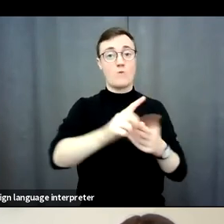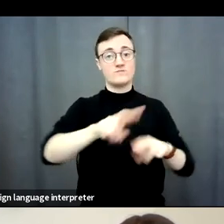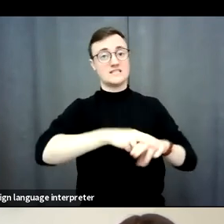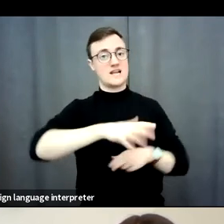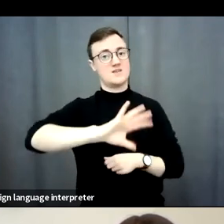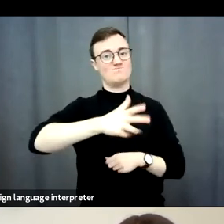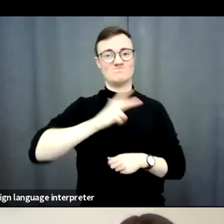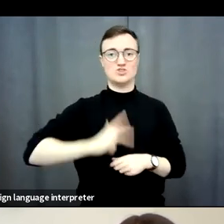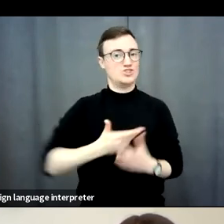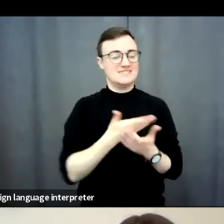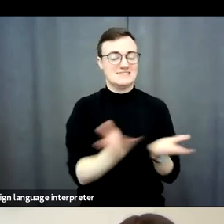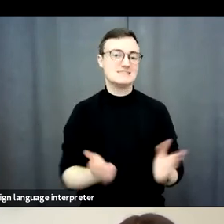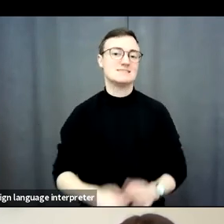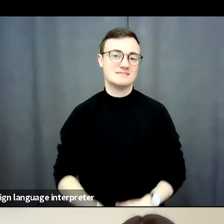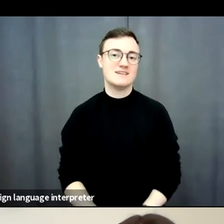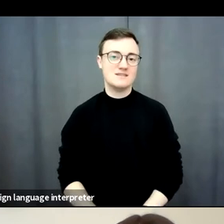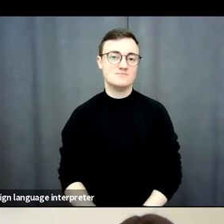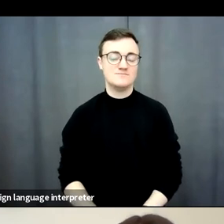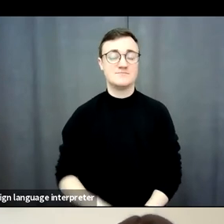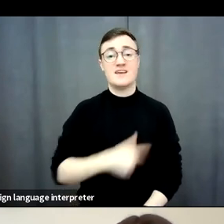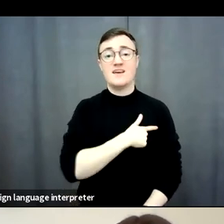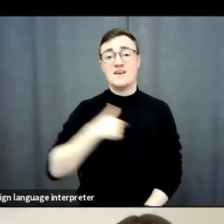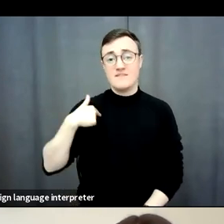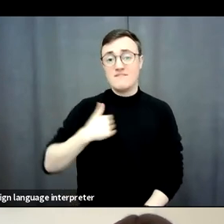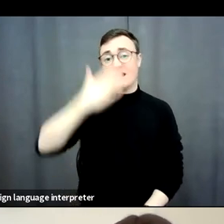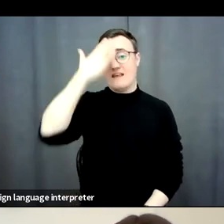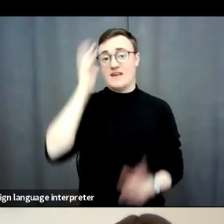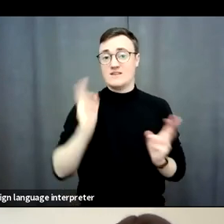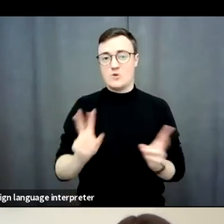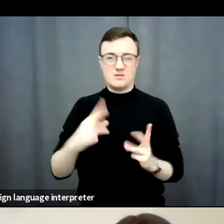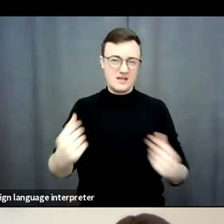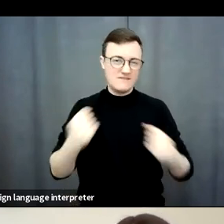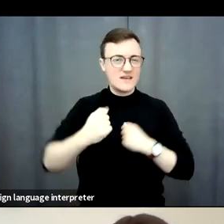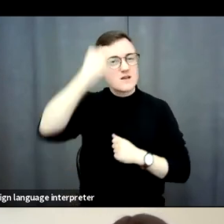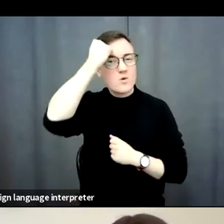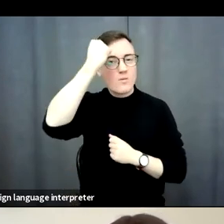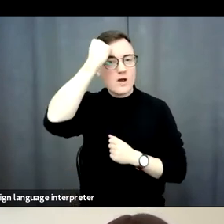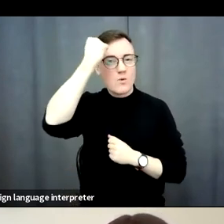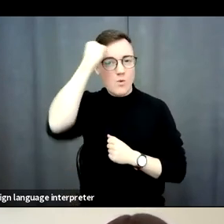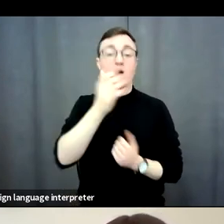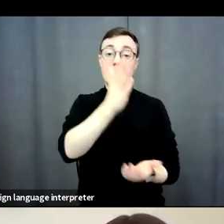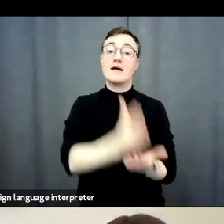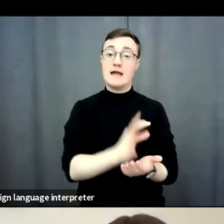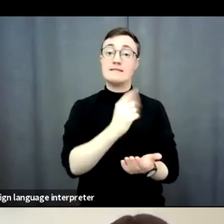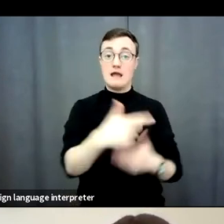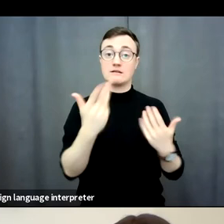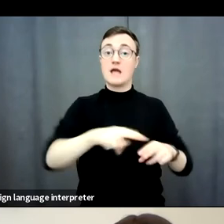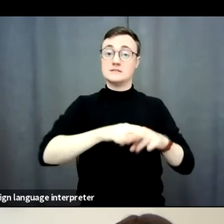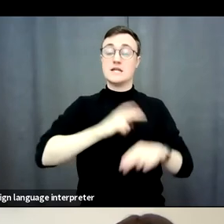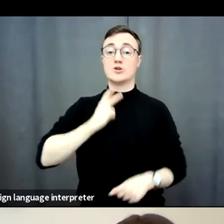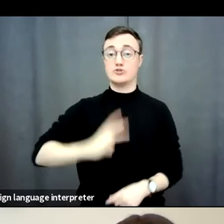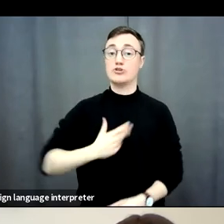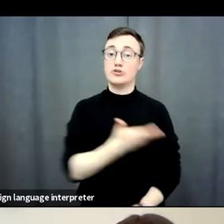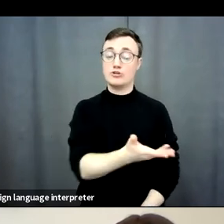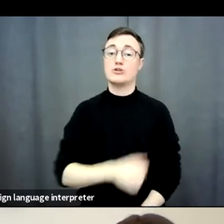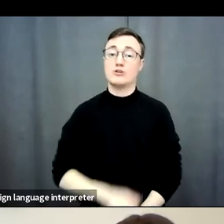also know that, and it is really important to remember that it is a right to feel safe, and